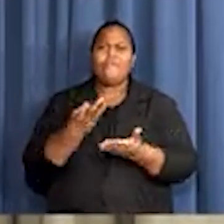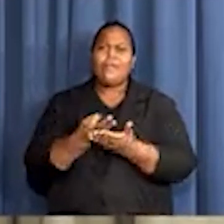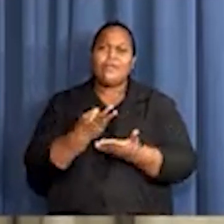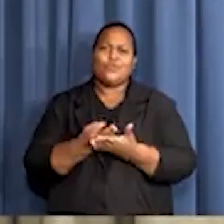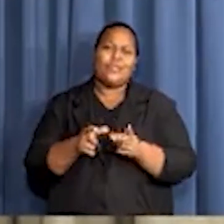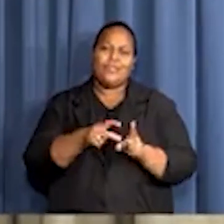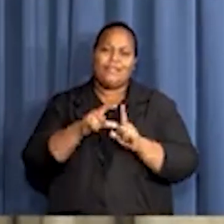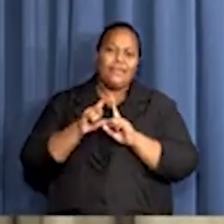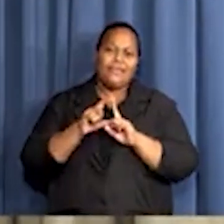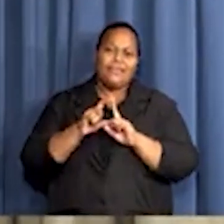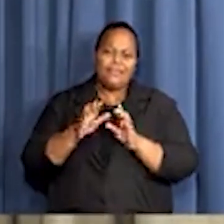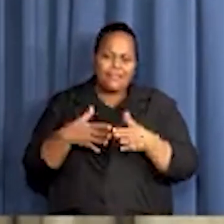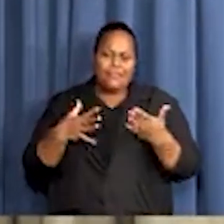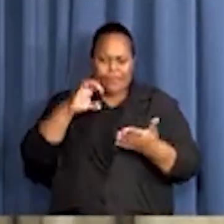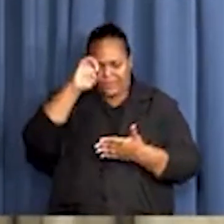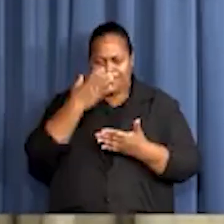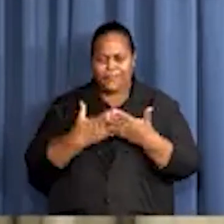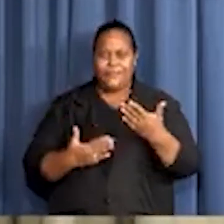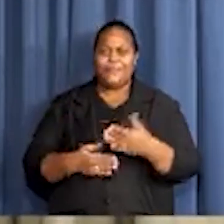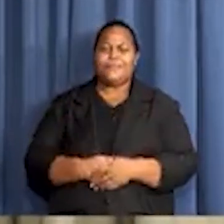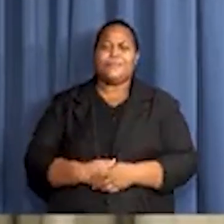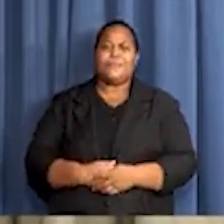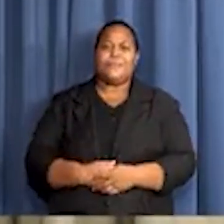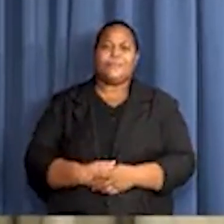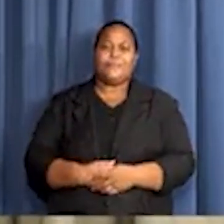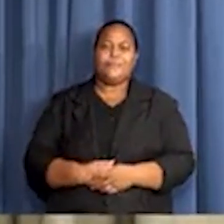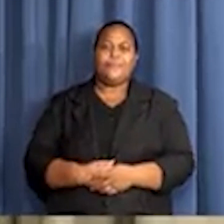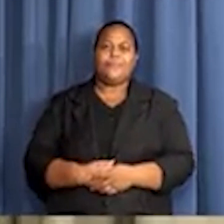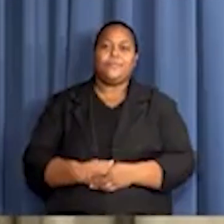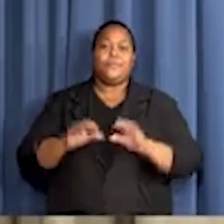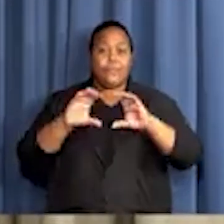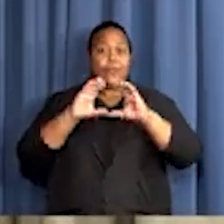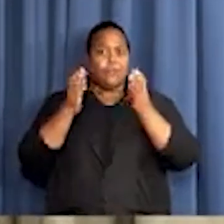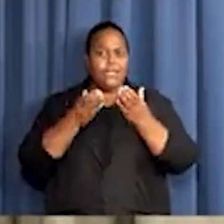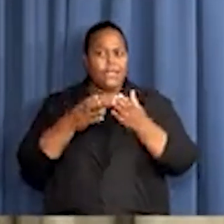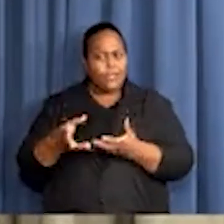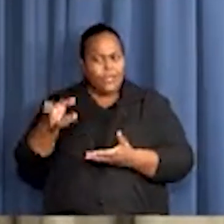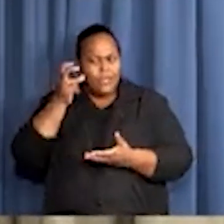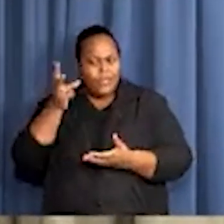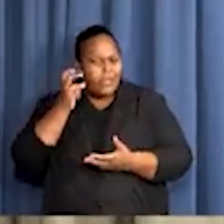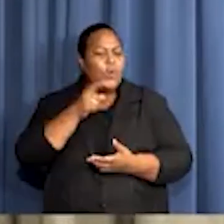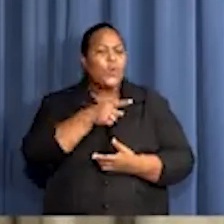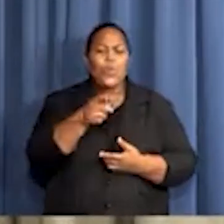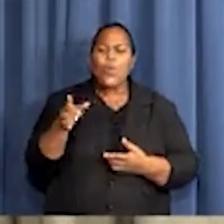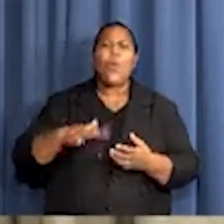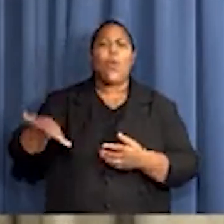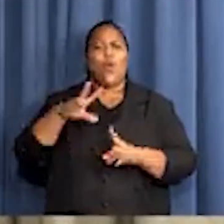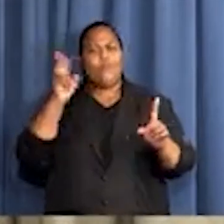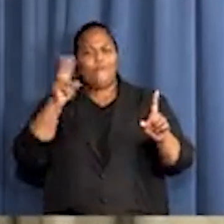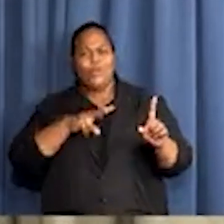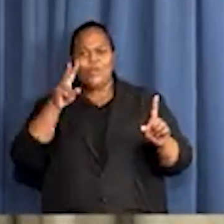difficulties that confront us today. The committee will take account of the views of as many as